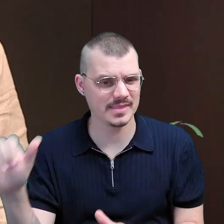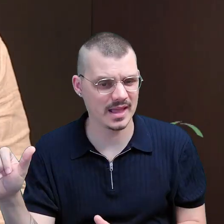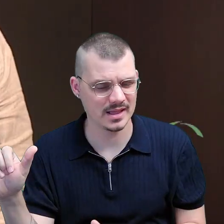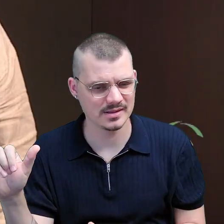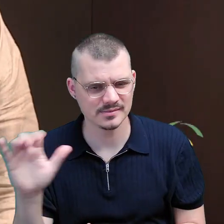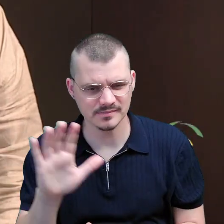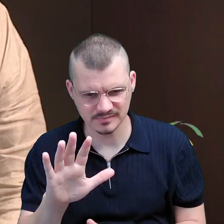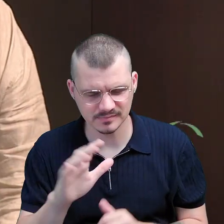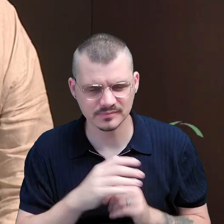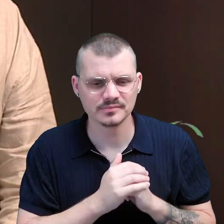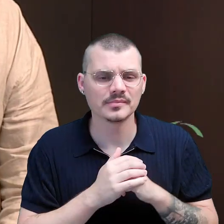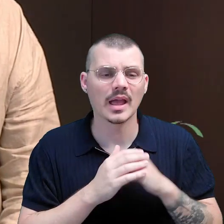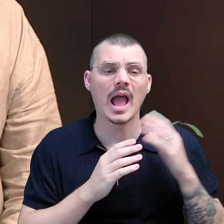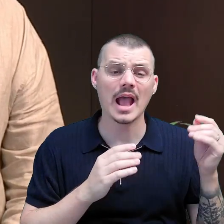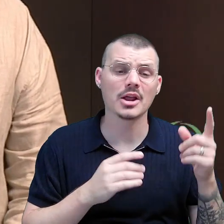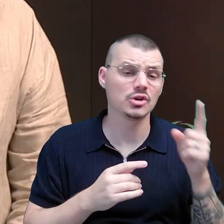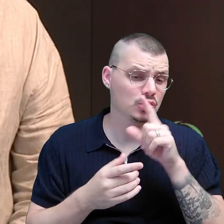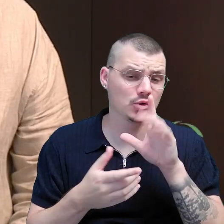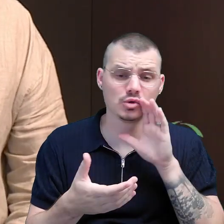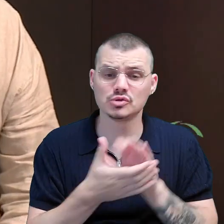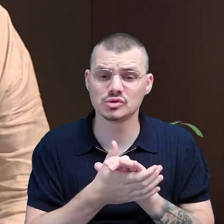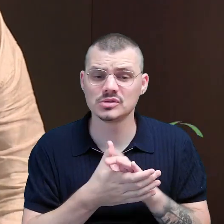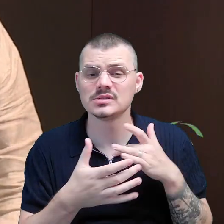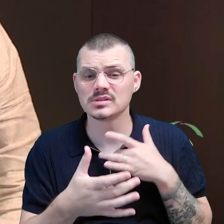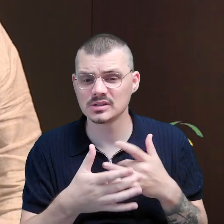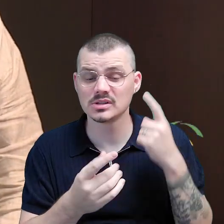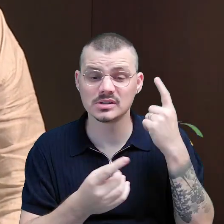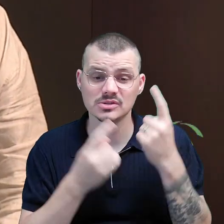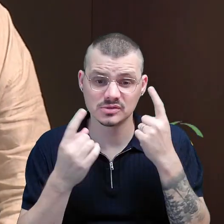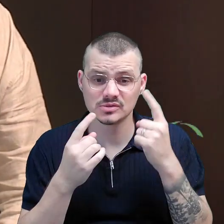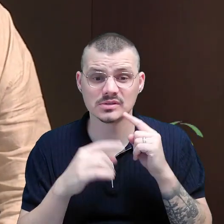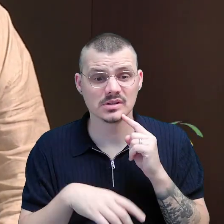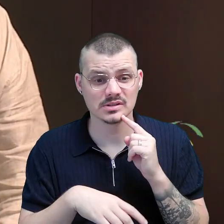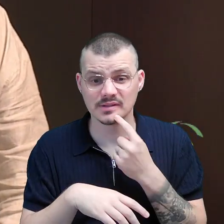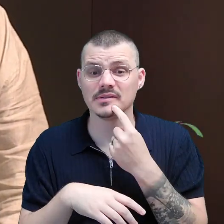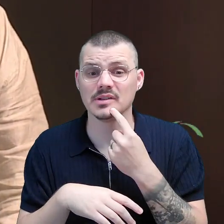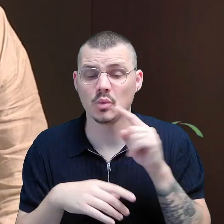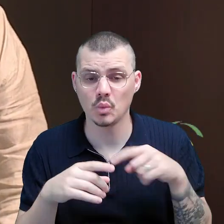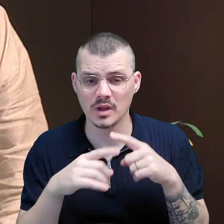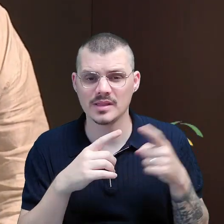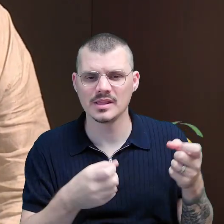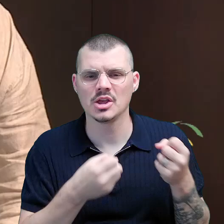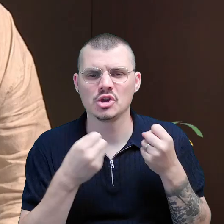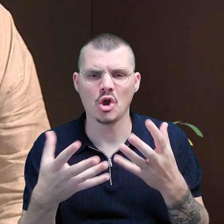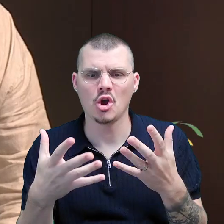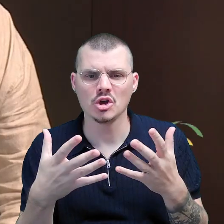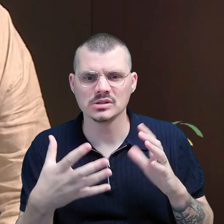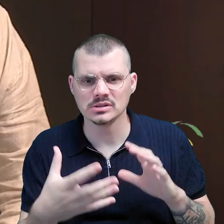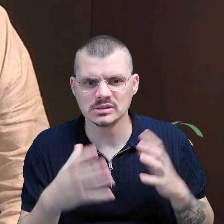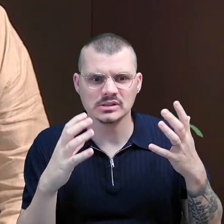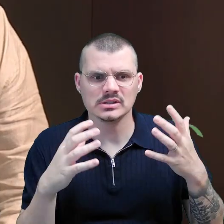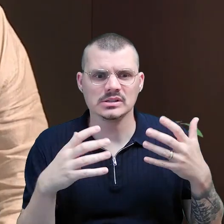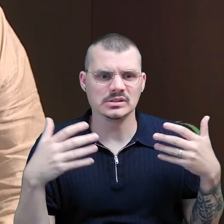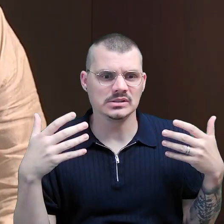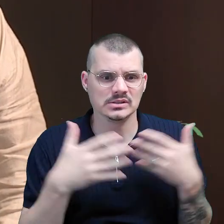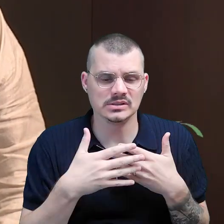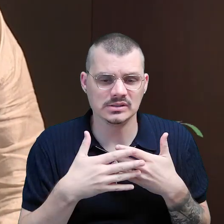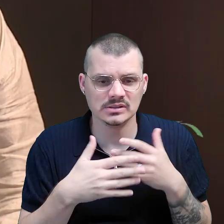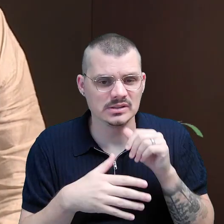that. And delusions are considered significant when they cause